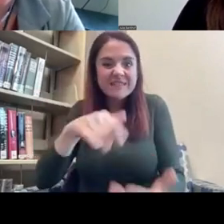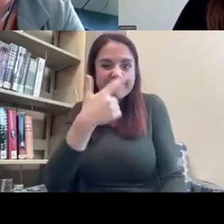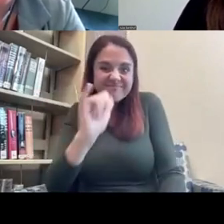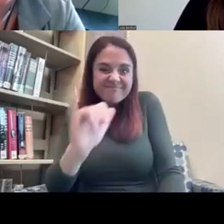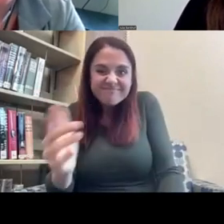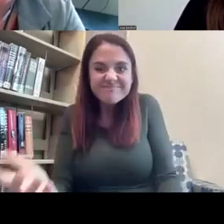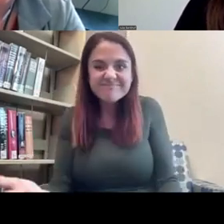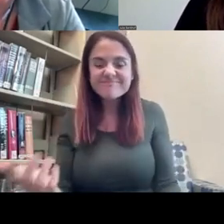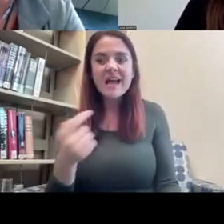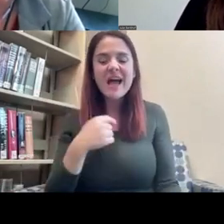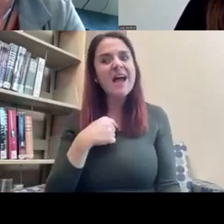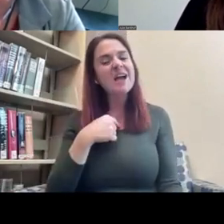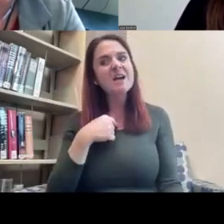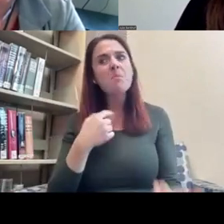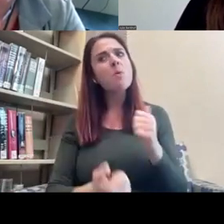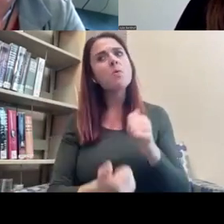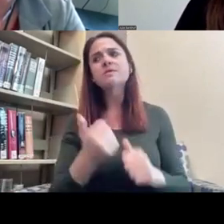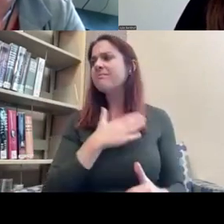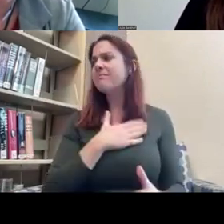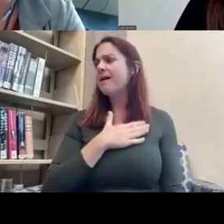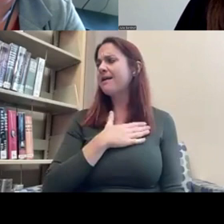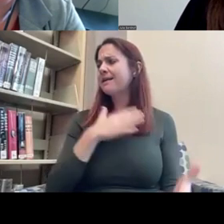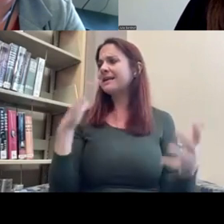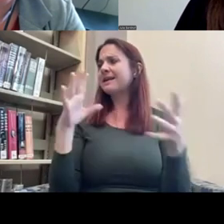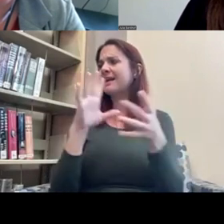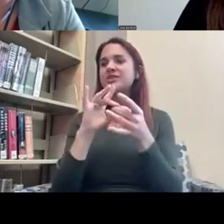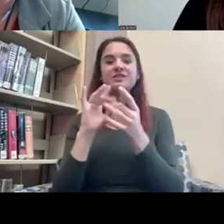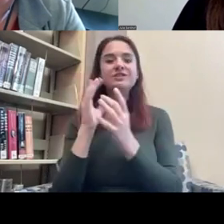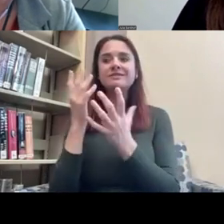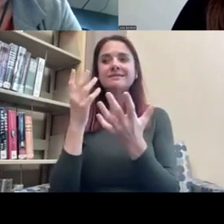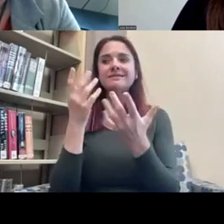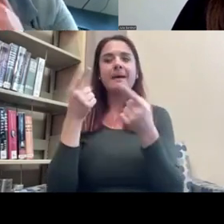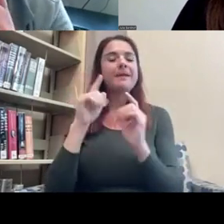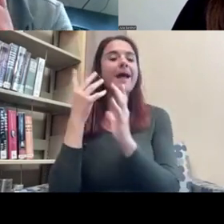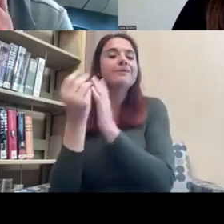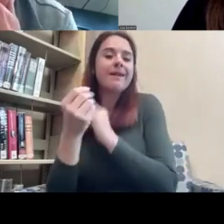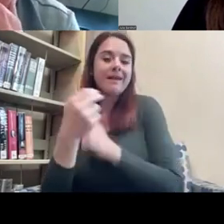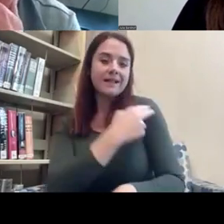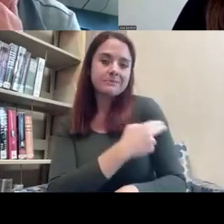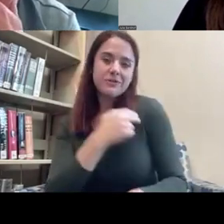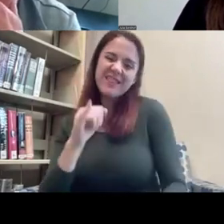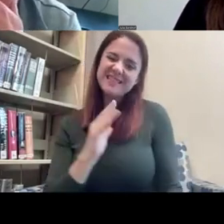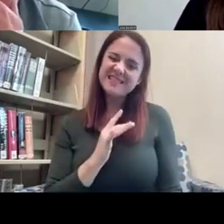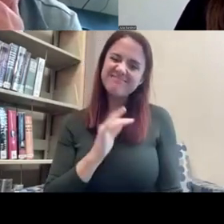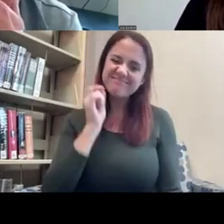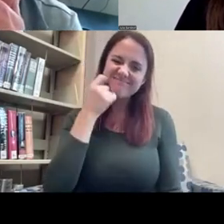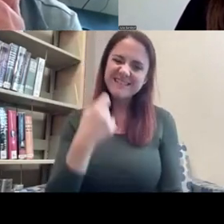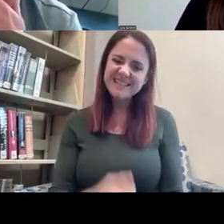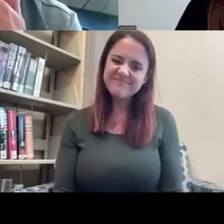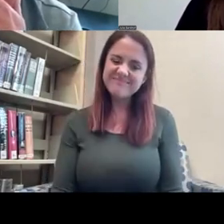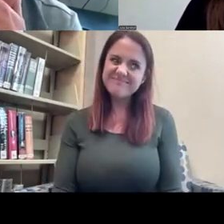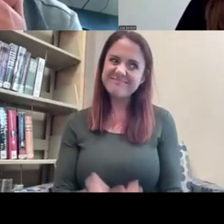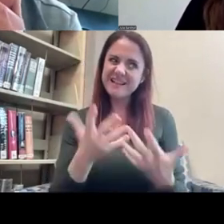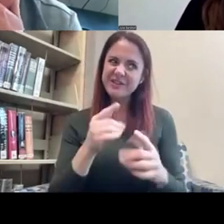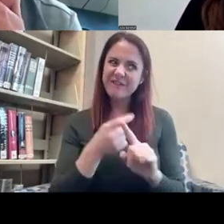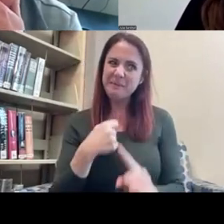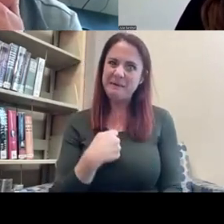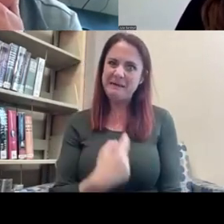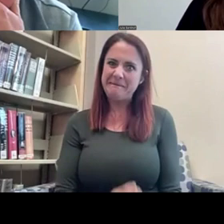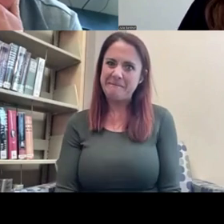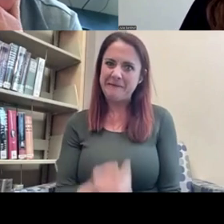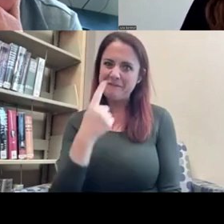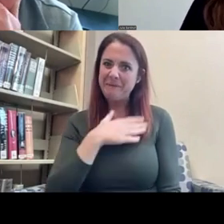do the most of my connections outside of the hospital, which is kind of unique. But that was all that I kind of had for